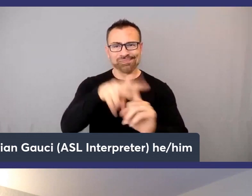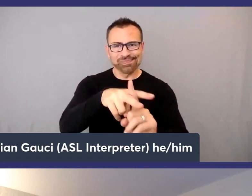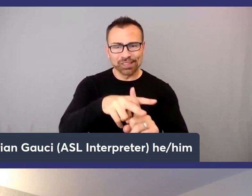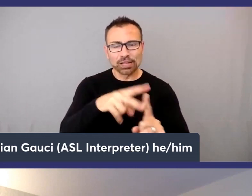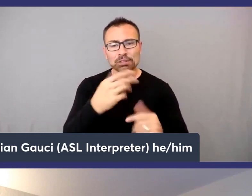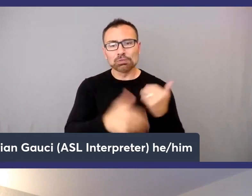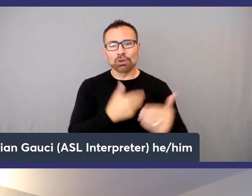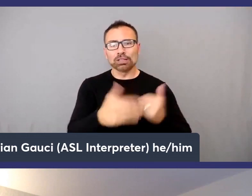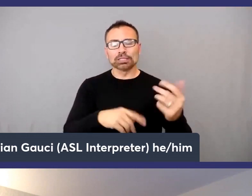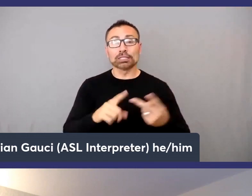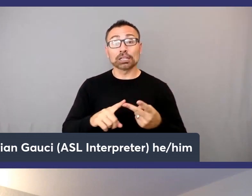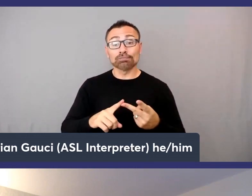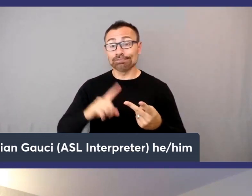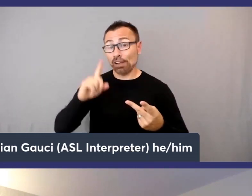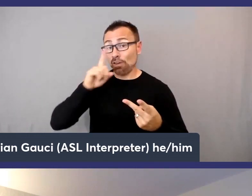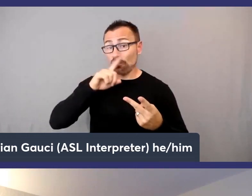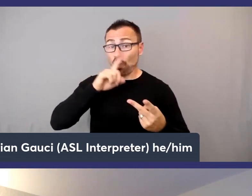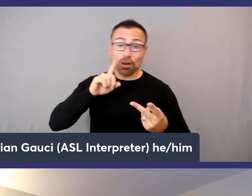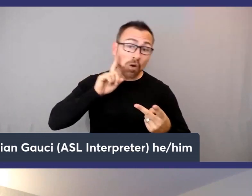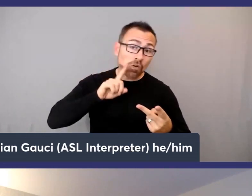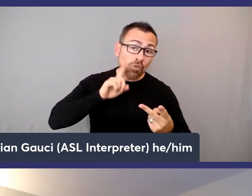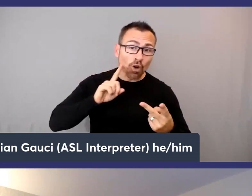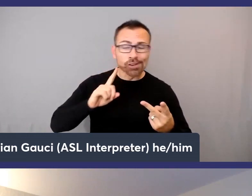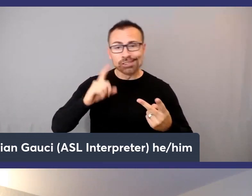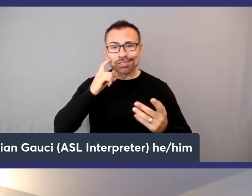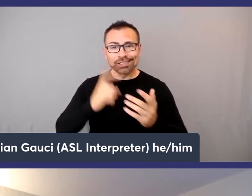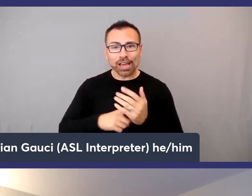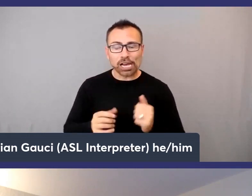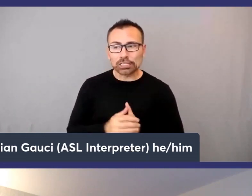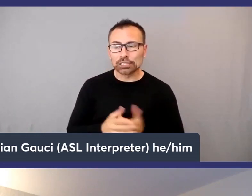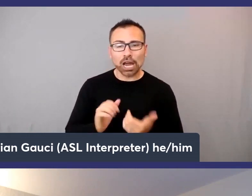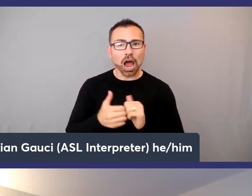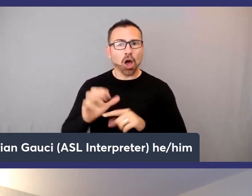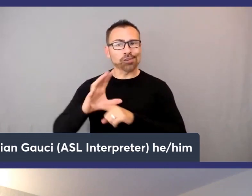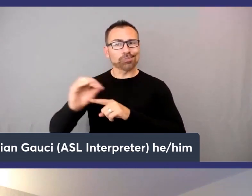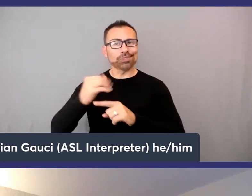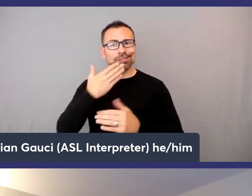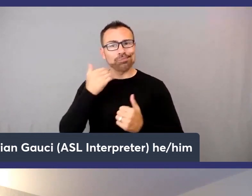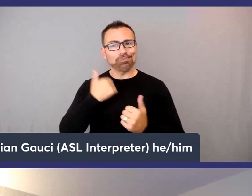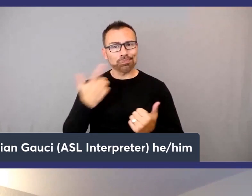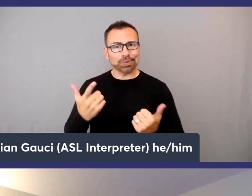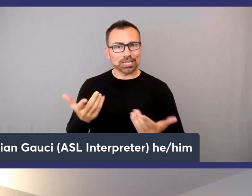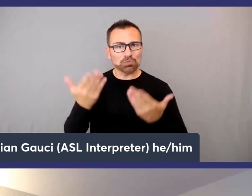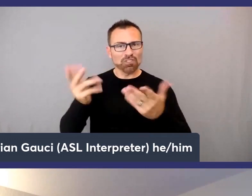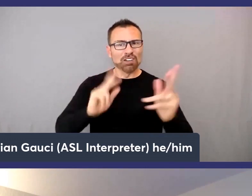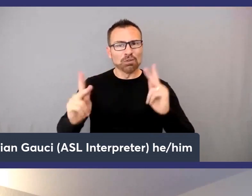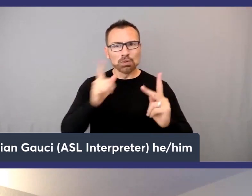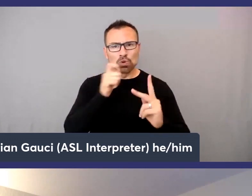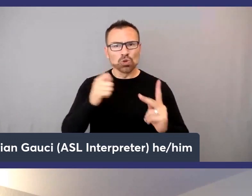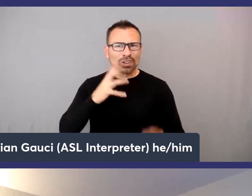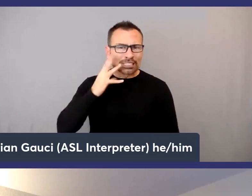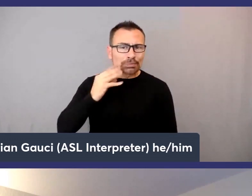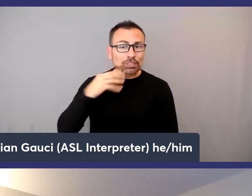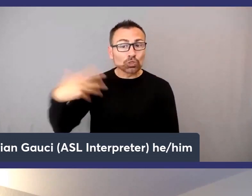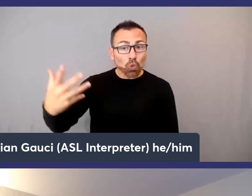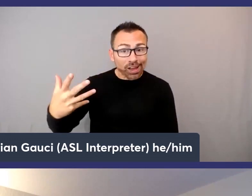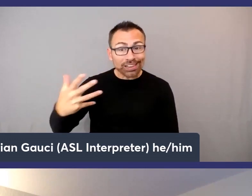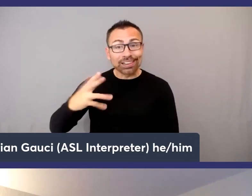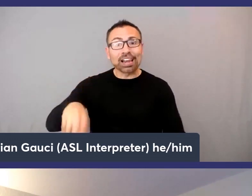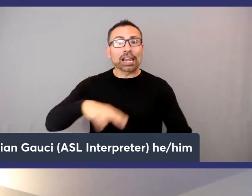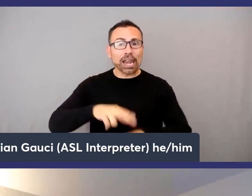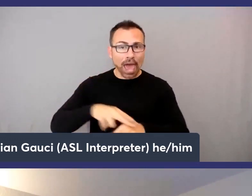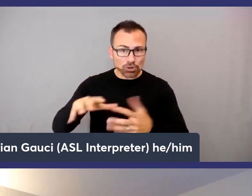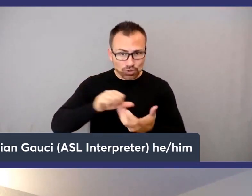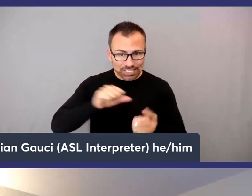how insurance companies can best provide for people who are experiencing hurricanes or floods or other natural disasters. So geospatial data is a